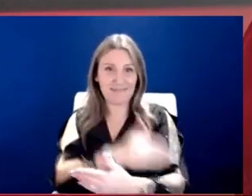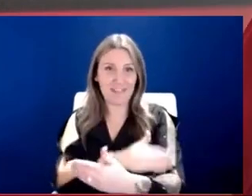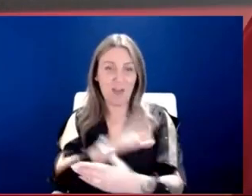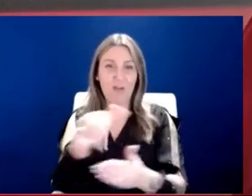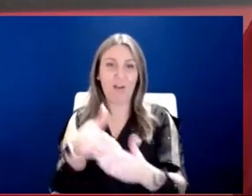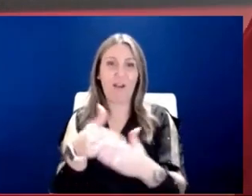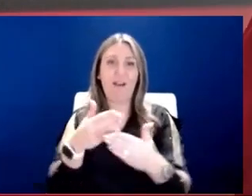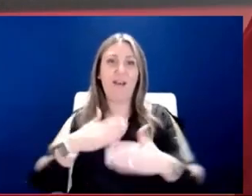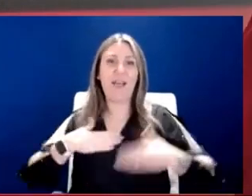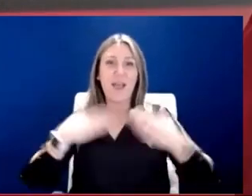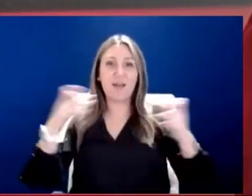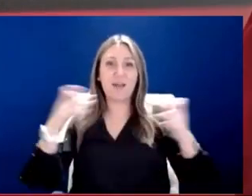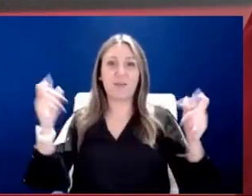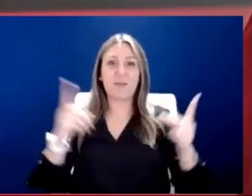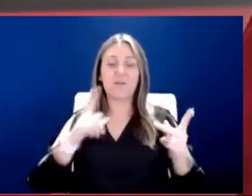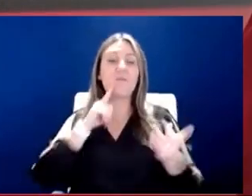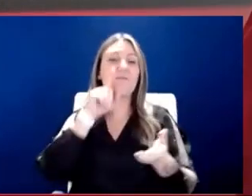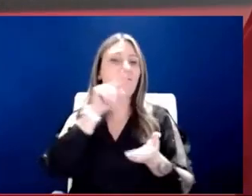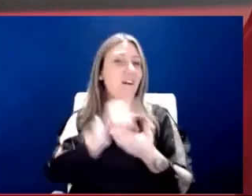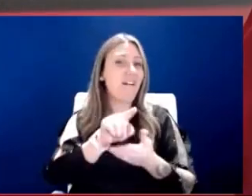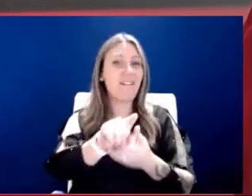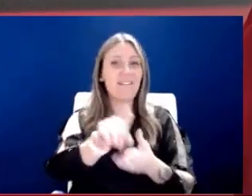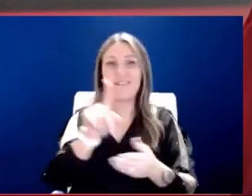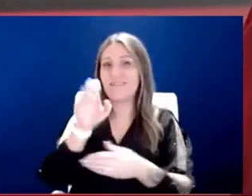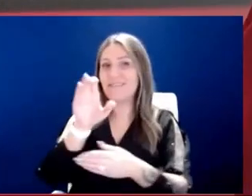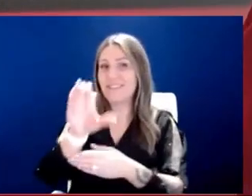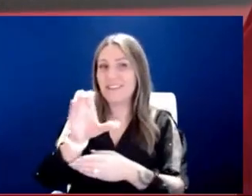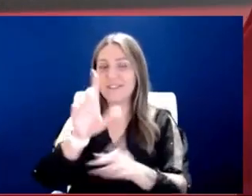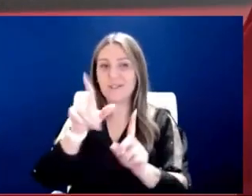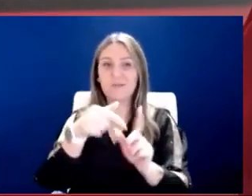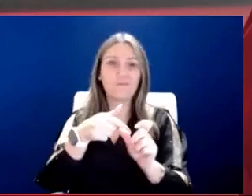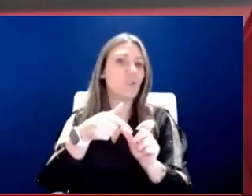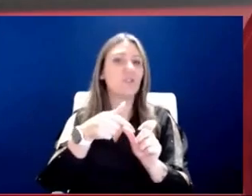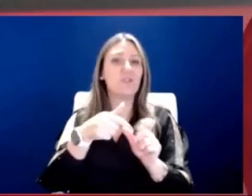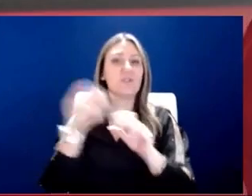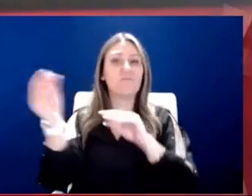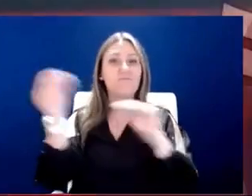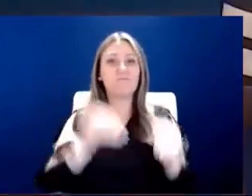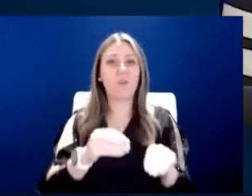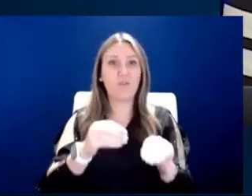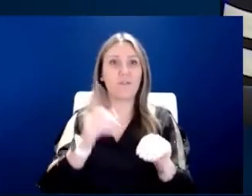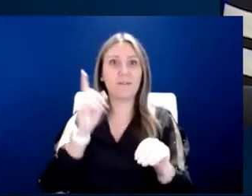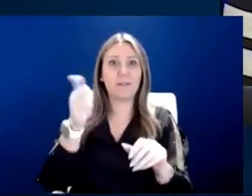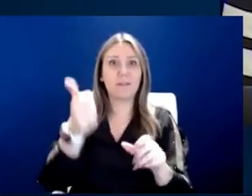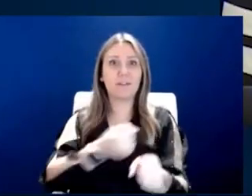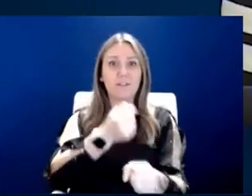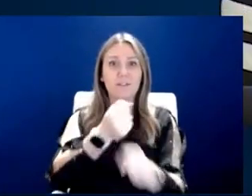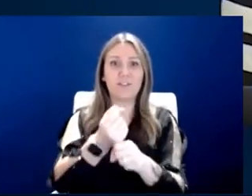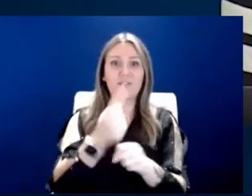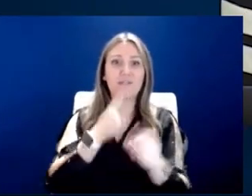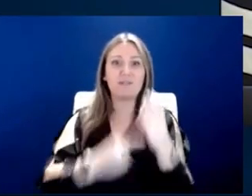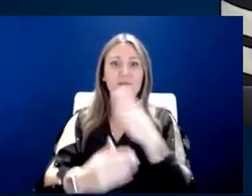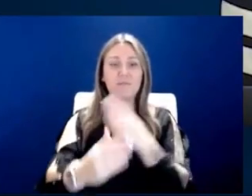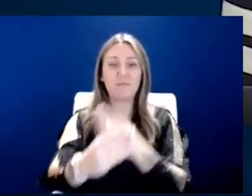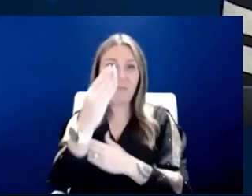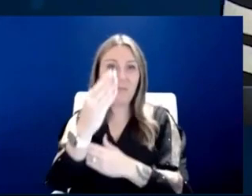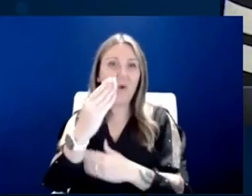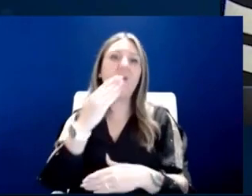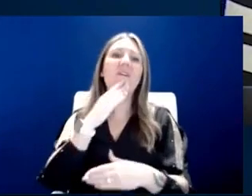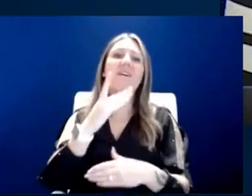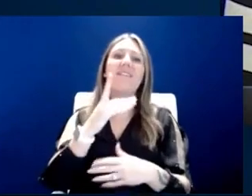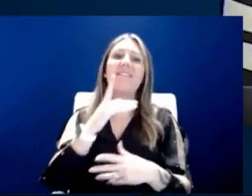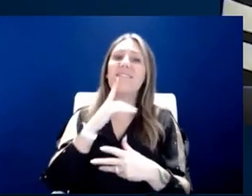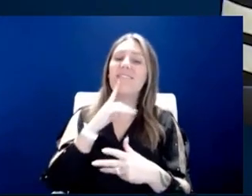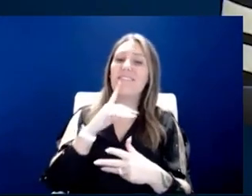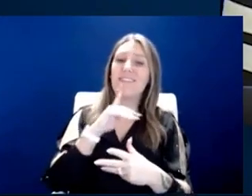love with this city when we first moved here a decade ago. I was the morning anchor at KCTV5 for many years. I also hosted